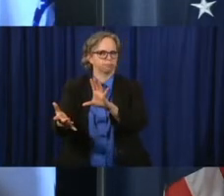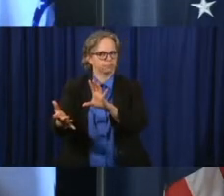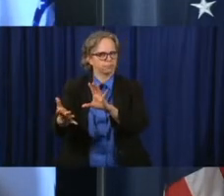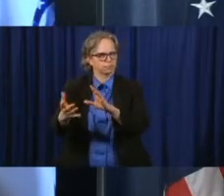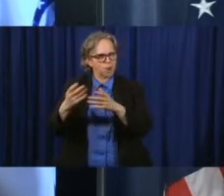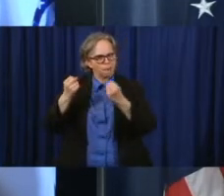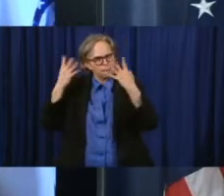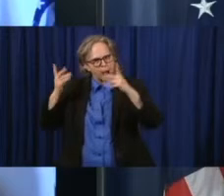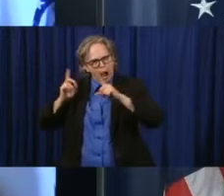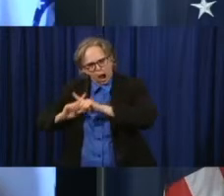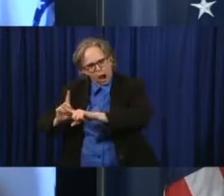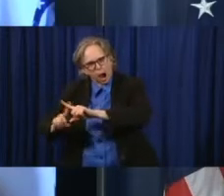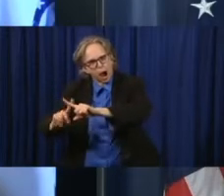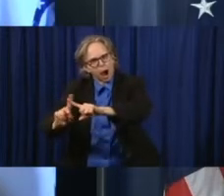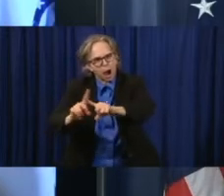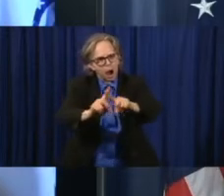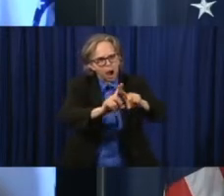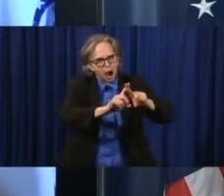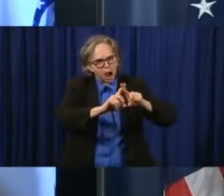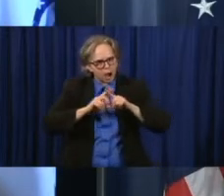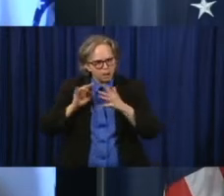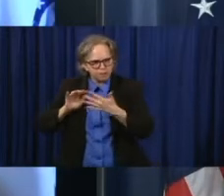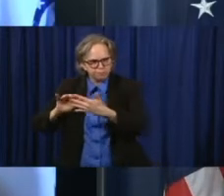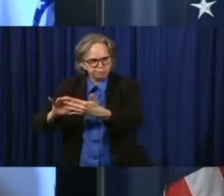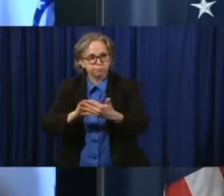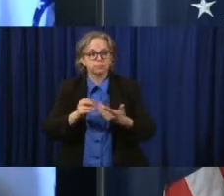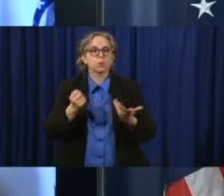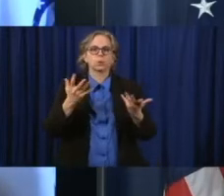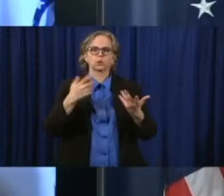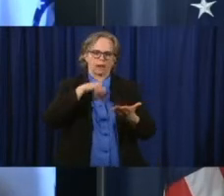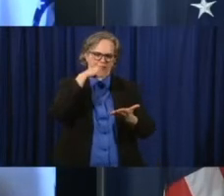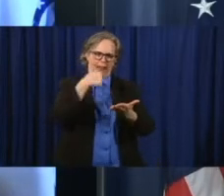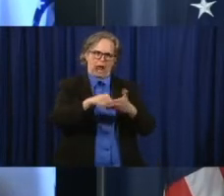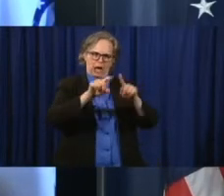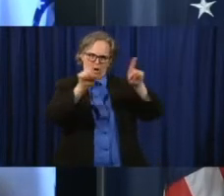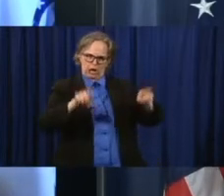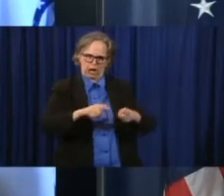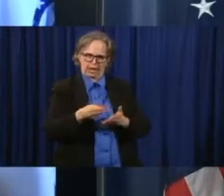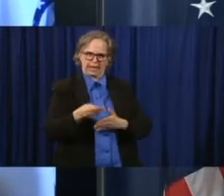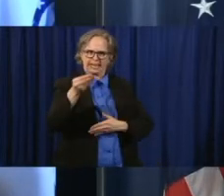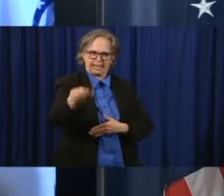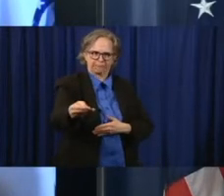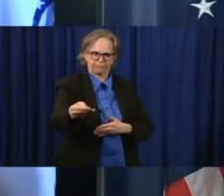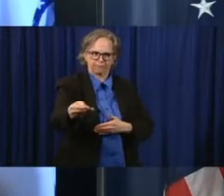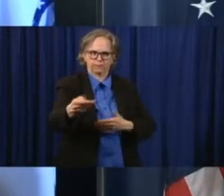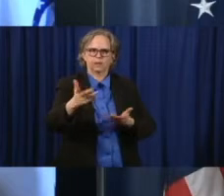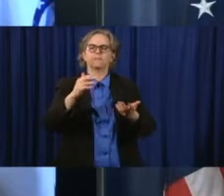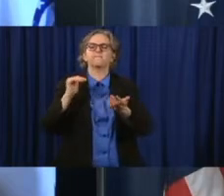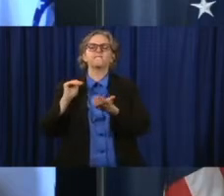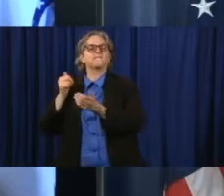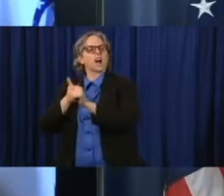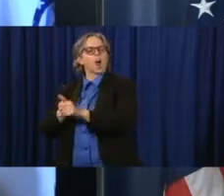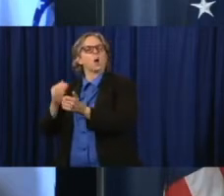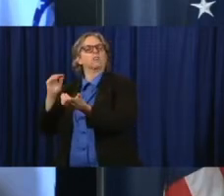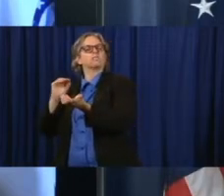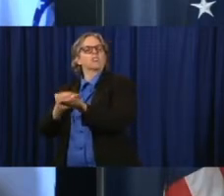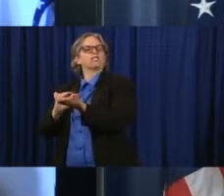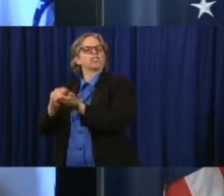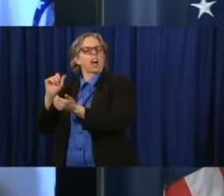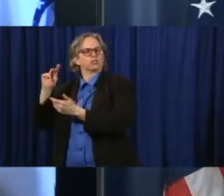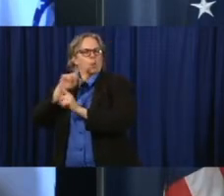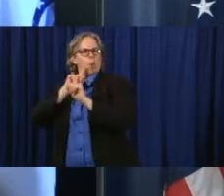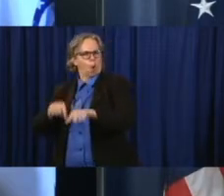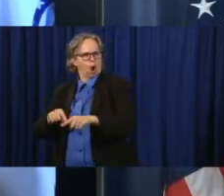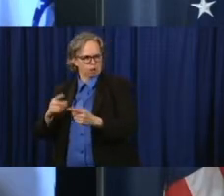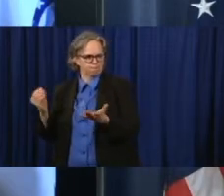you a letter that's based on information from Dr. Acton's order that would allow the community and local health department to work with you and make